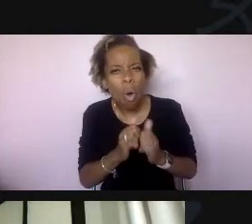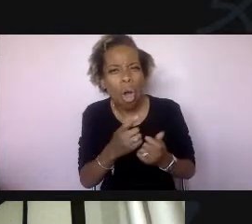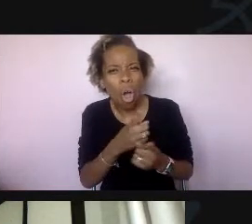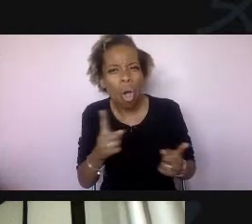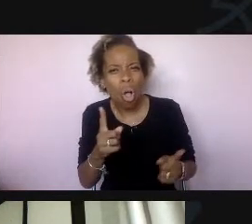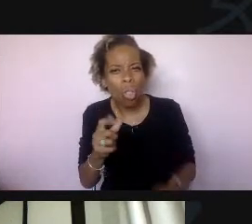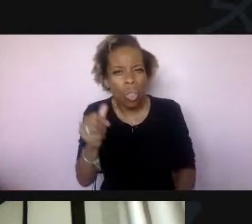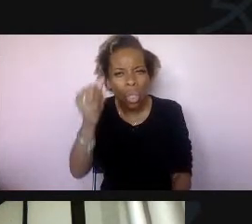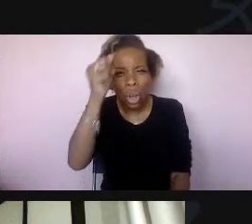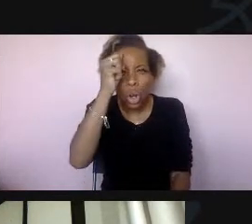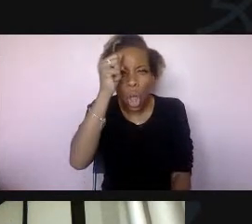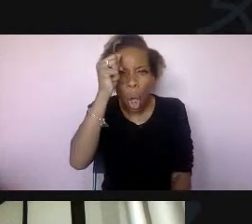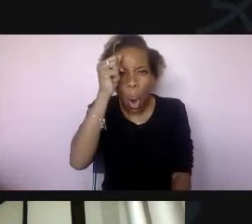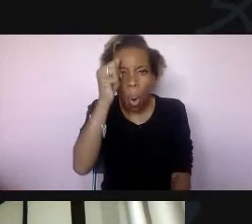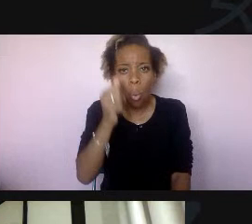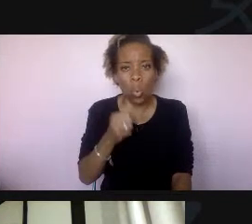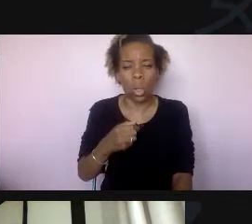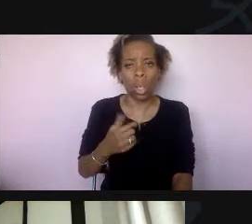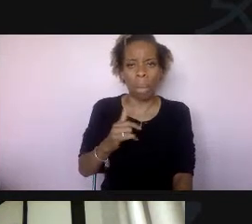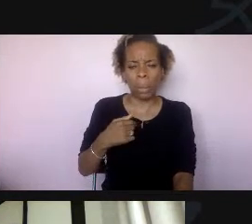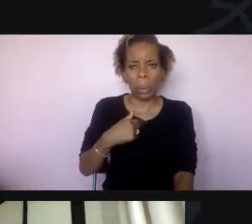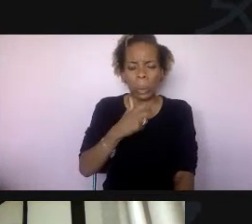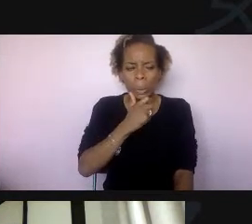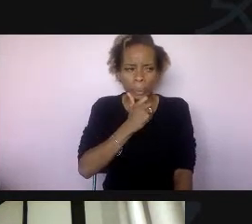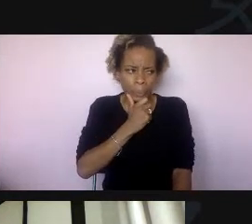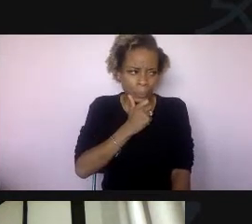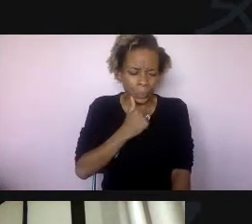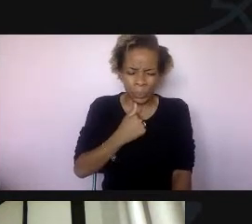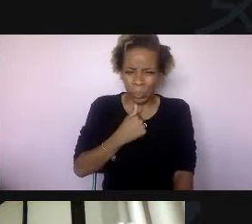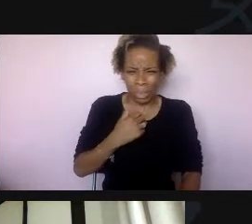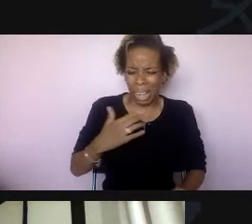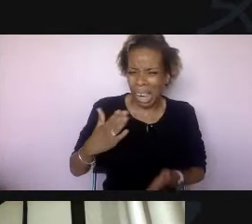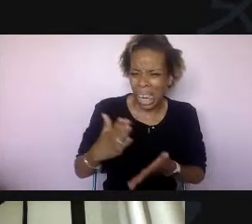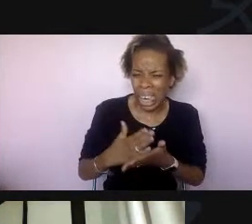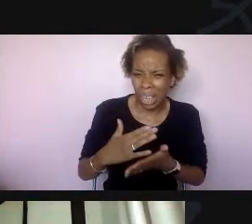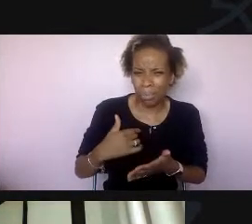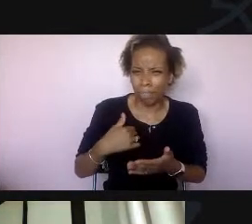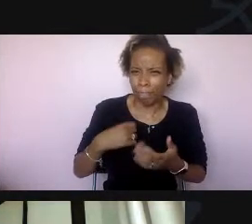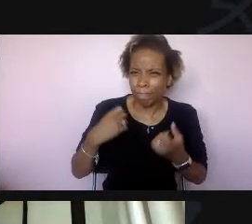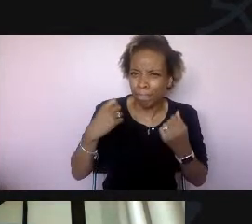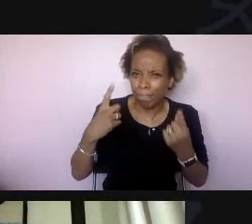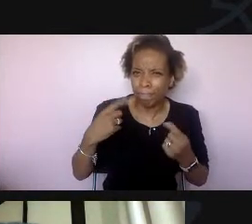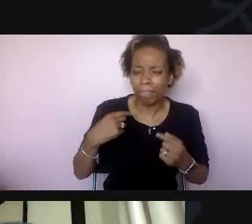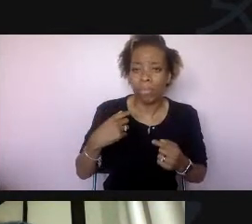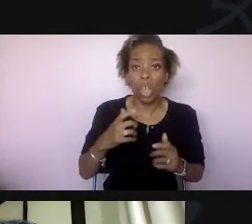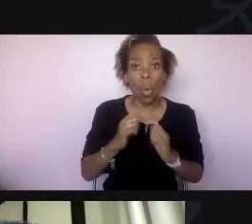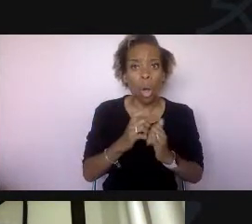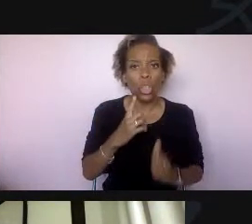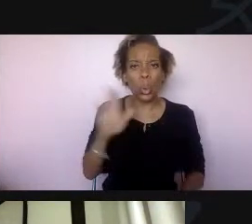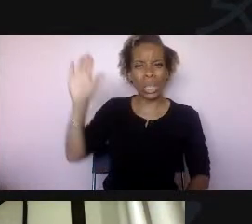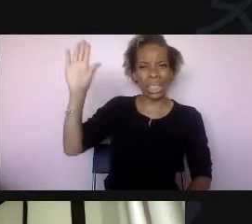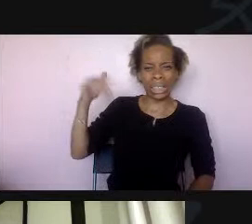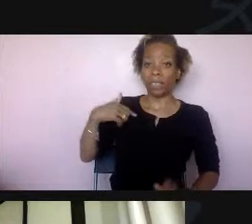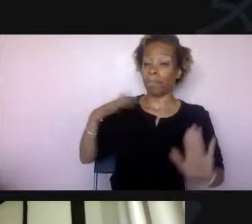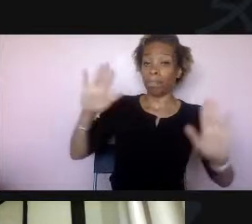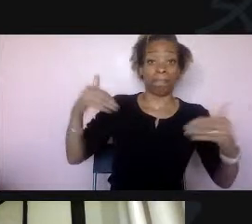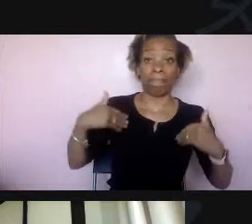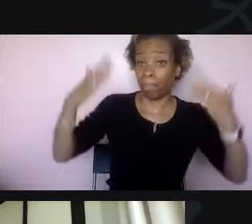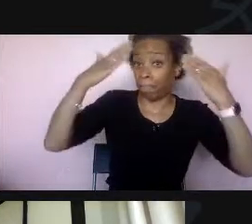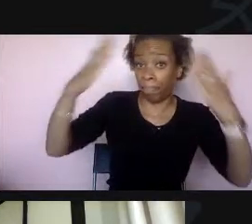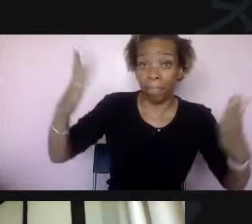discomfort that I don't understand. Speak up and say, do you know what? I'm putting my hand up. I don't know what it means. I don't